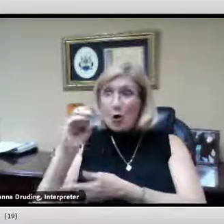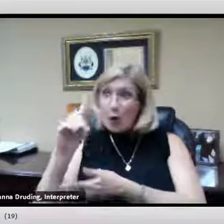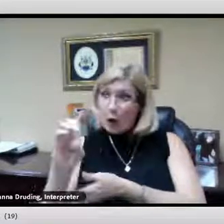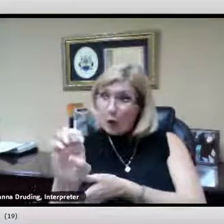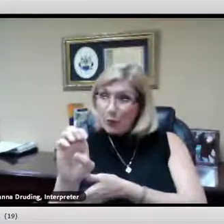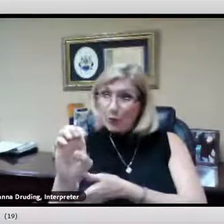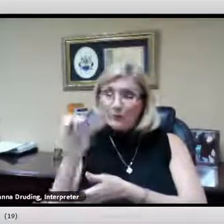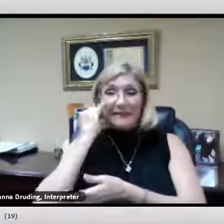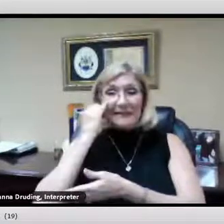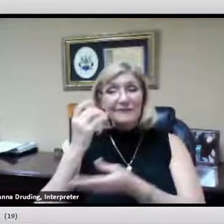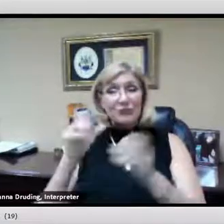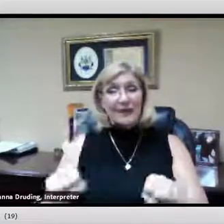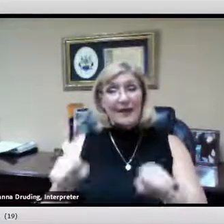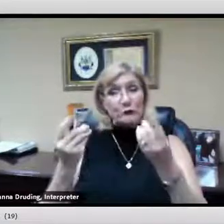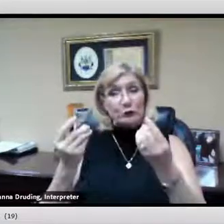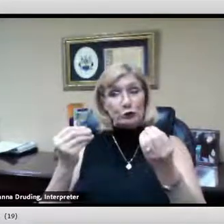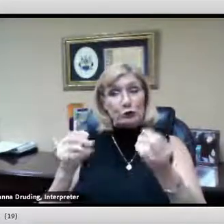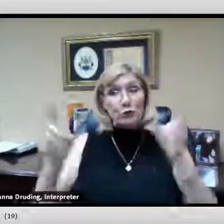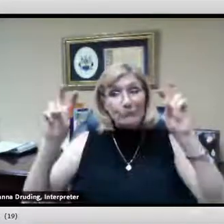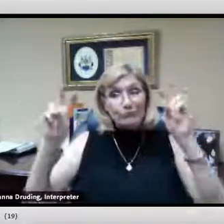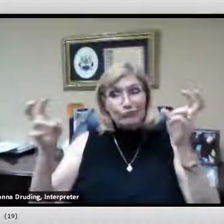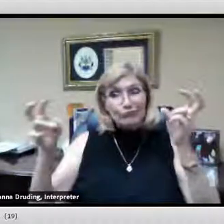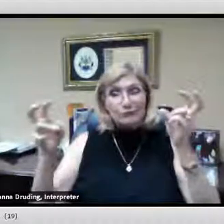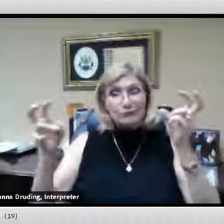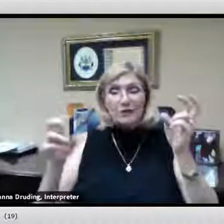do a phrase search especially, that's really helpful.